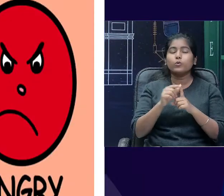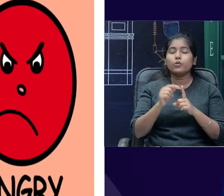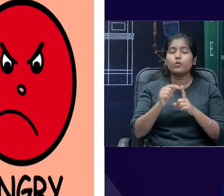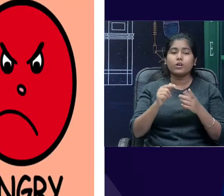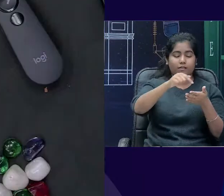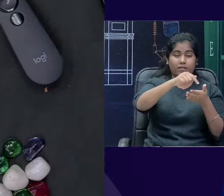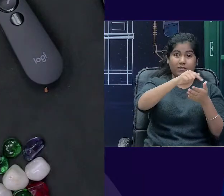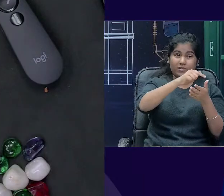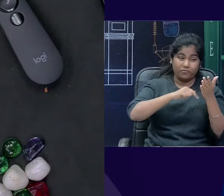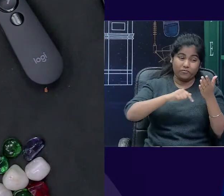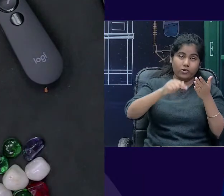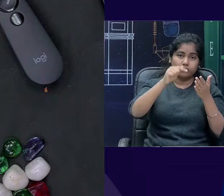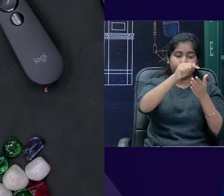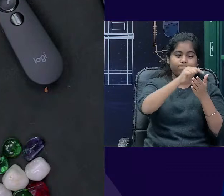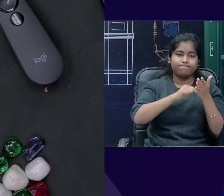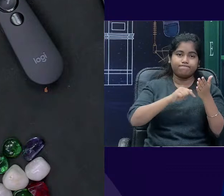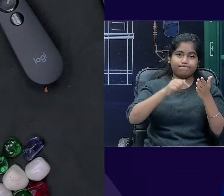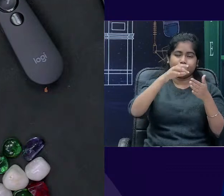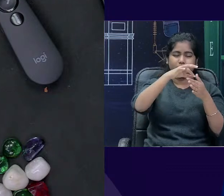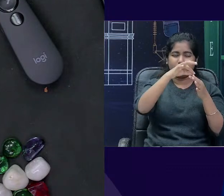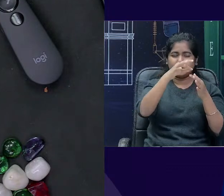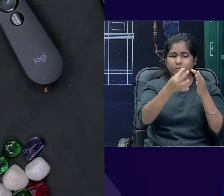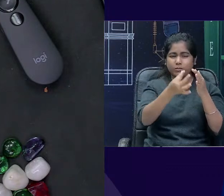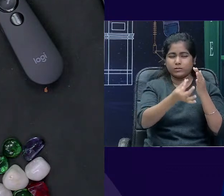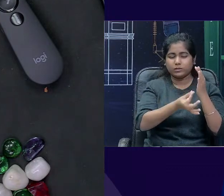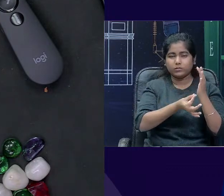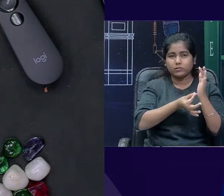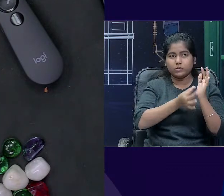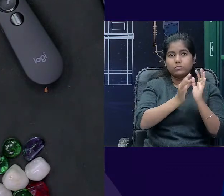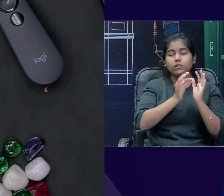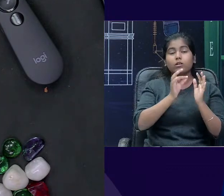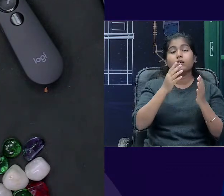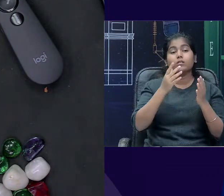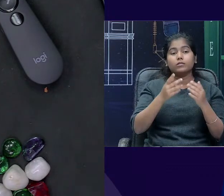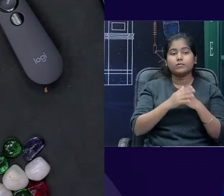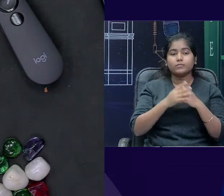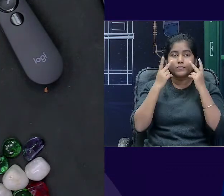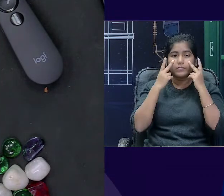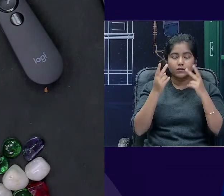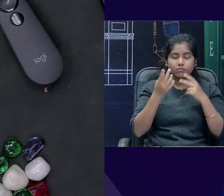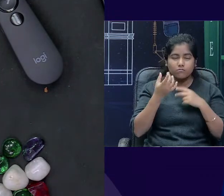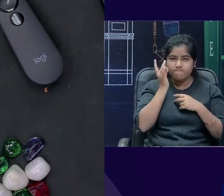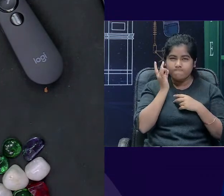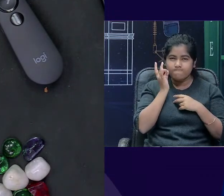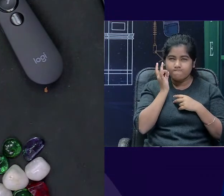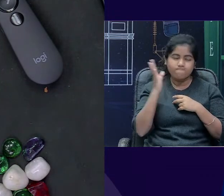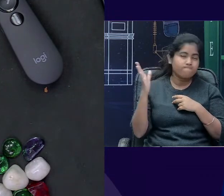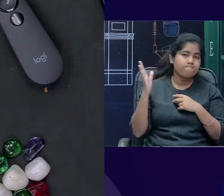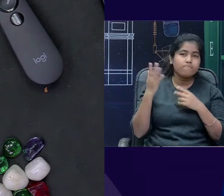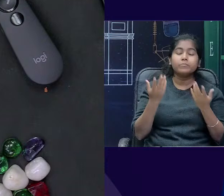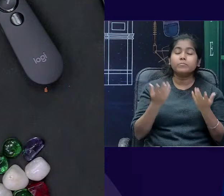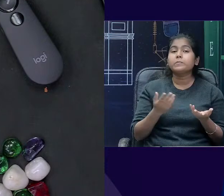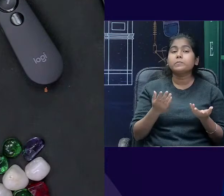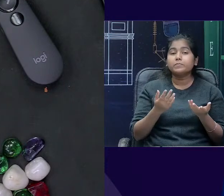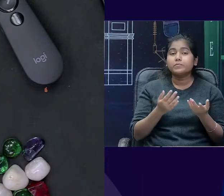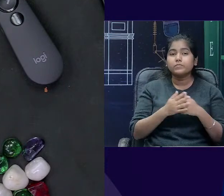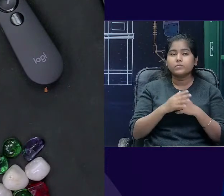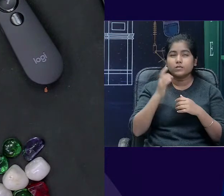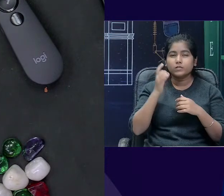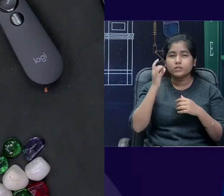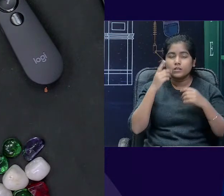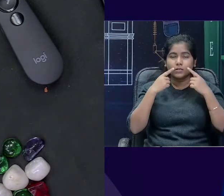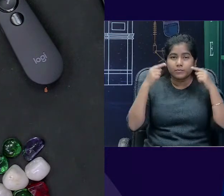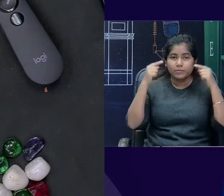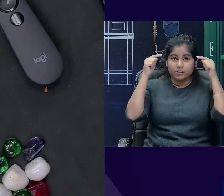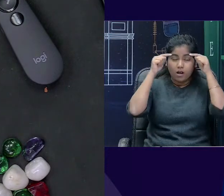these facial expressions. Right. So this is, you can see, angry means like our